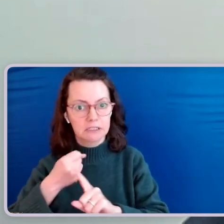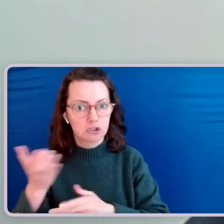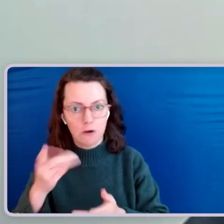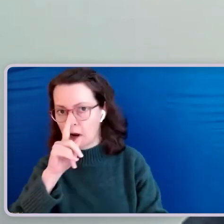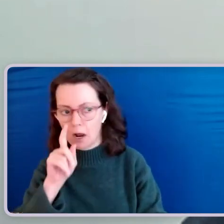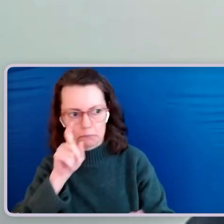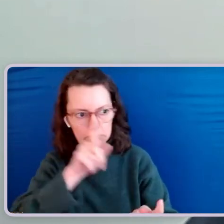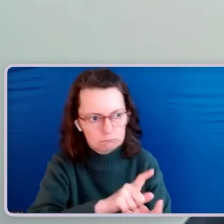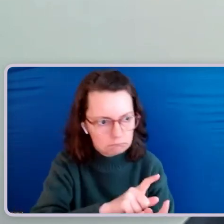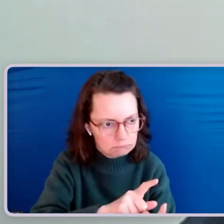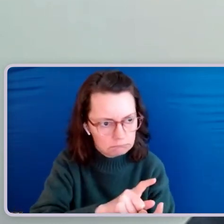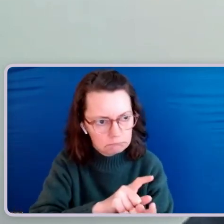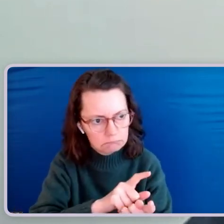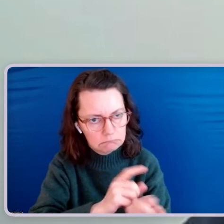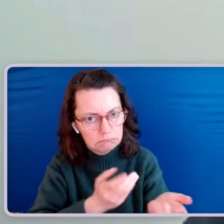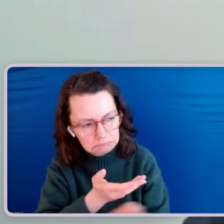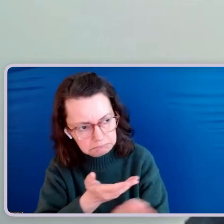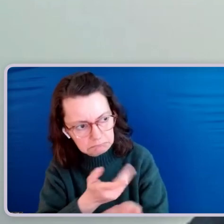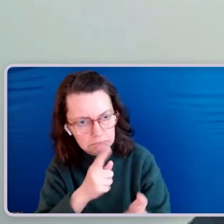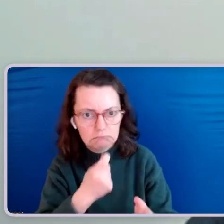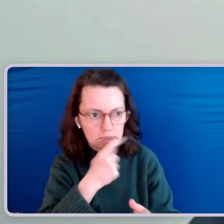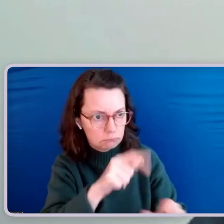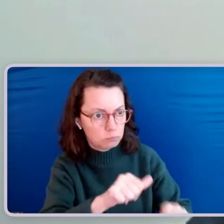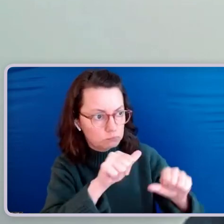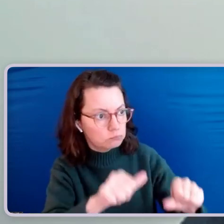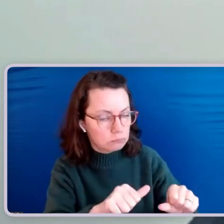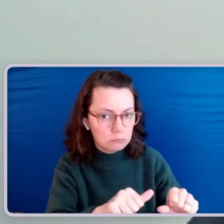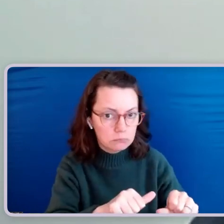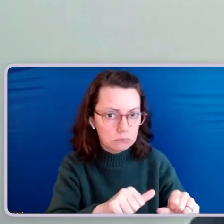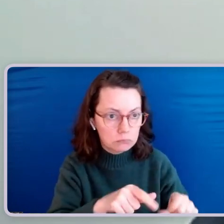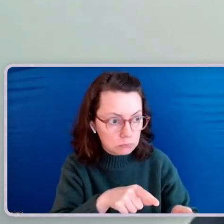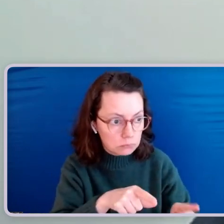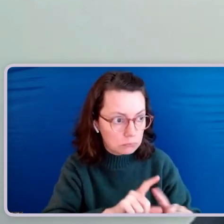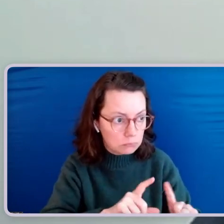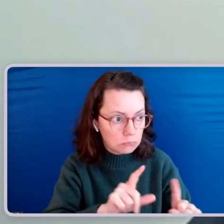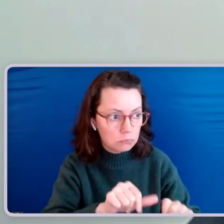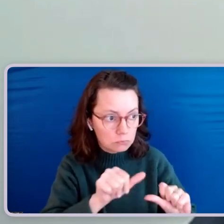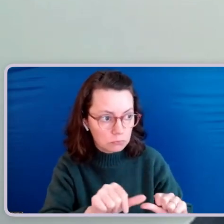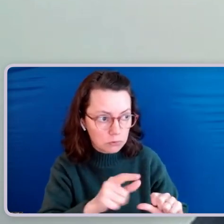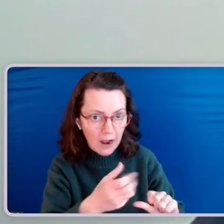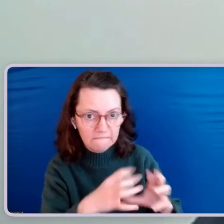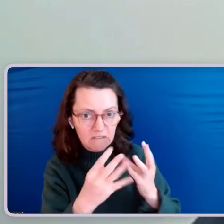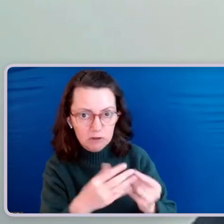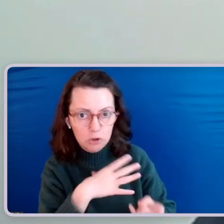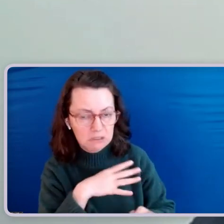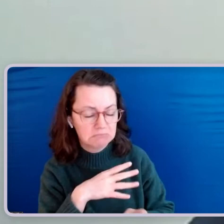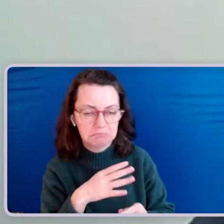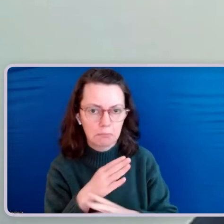people from an outsider point of view coming in to make sure that people are still getting what they need in terms of